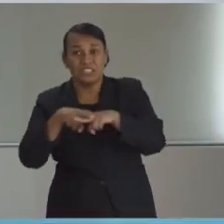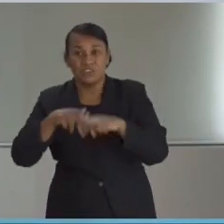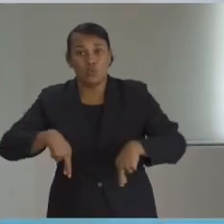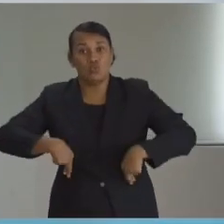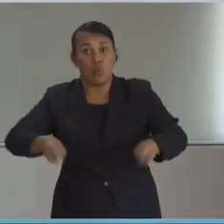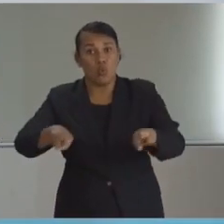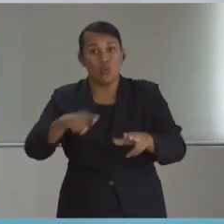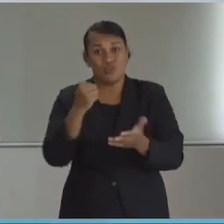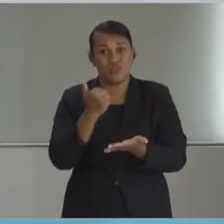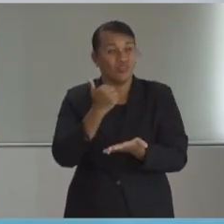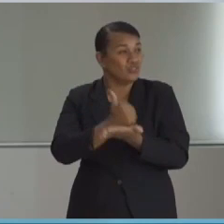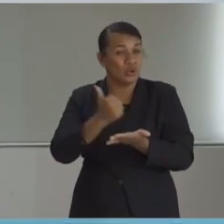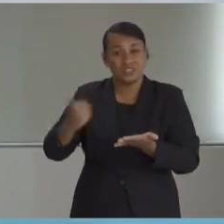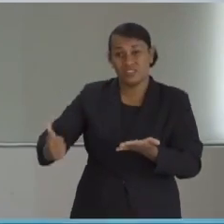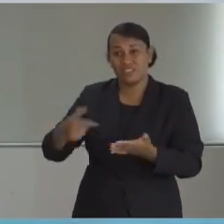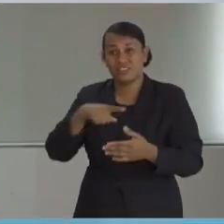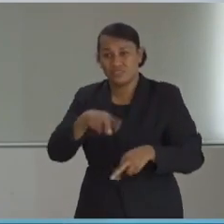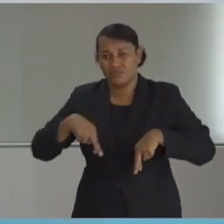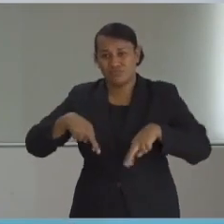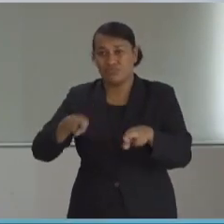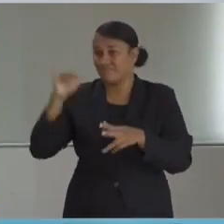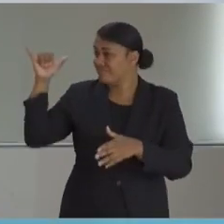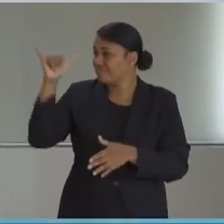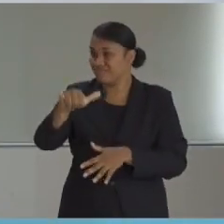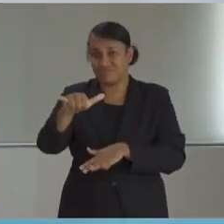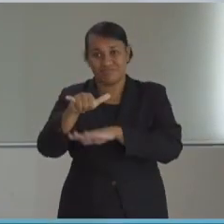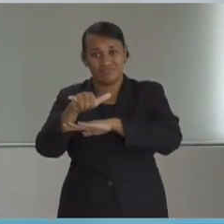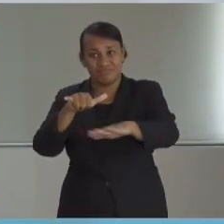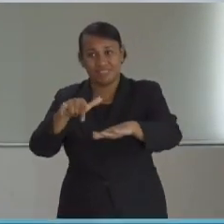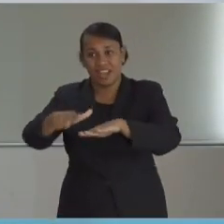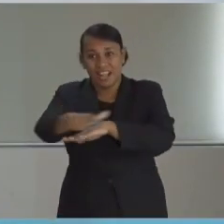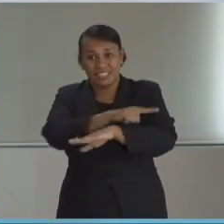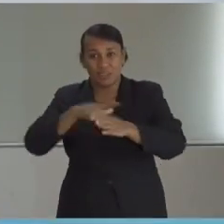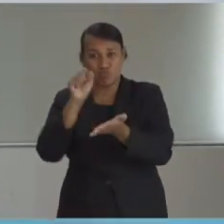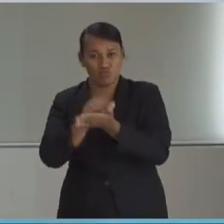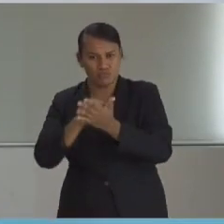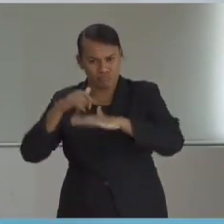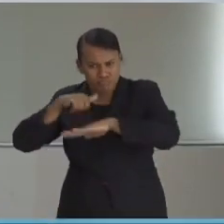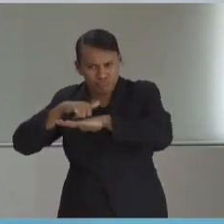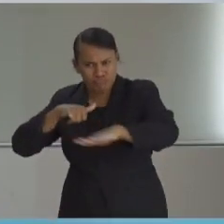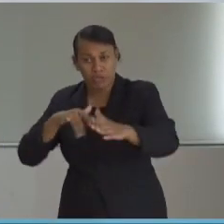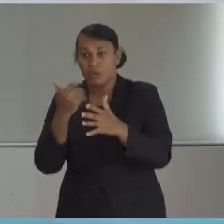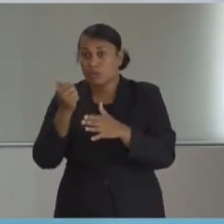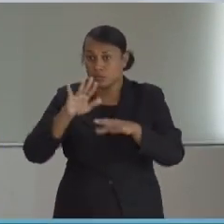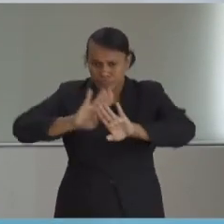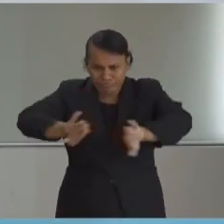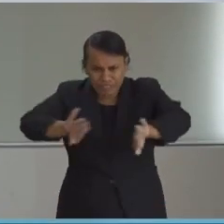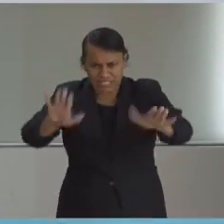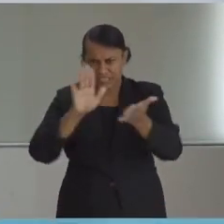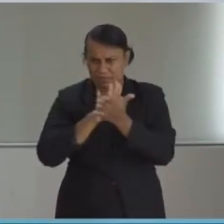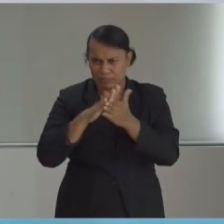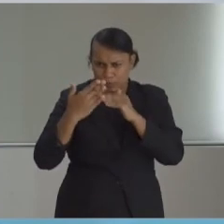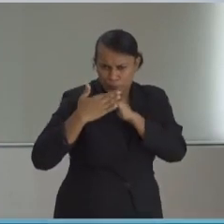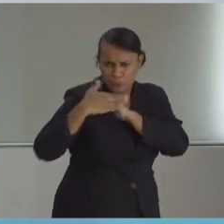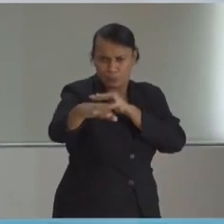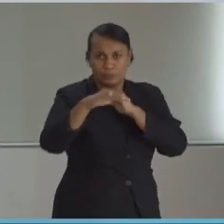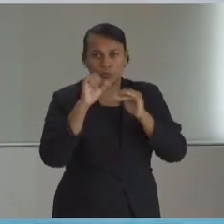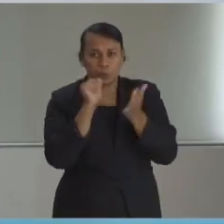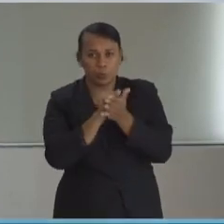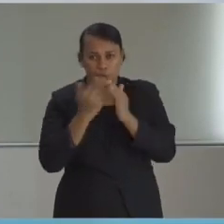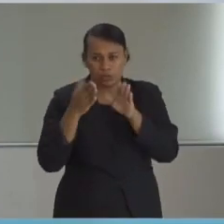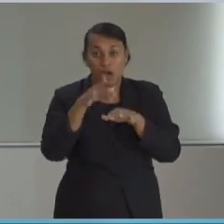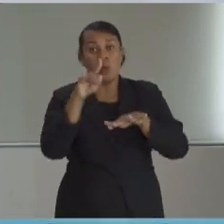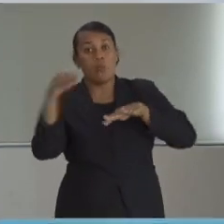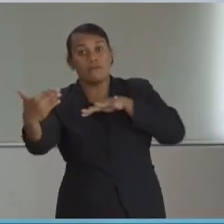airfields are cleared, repaired. Same for jetties and wharfs, and of course with roadings as